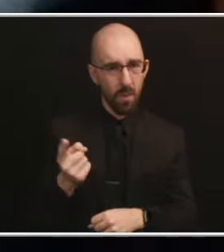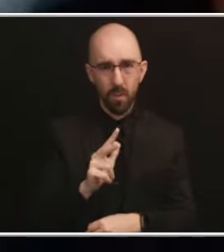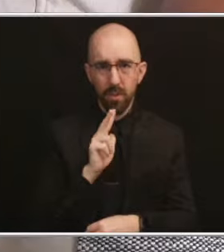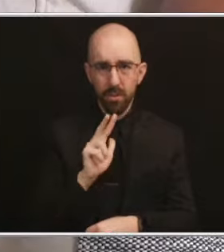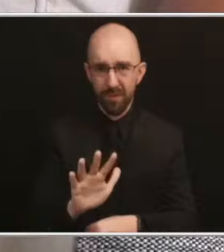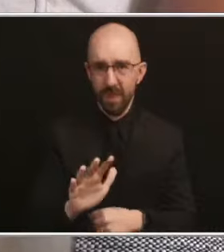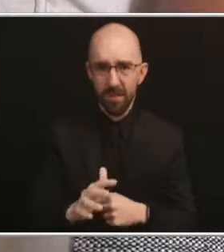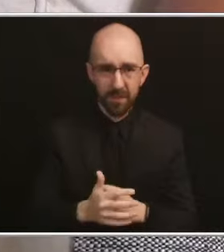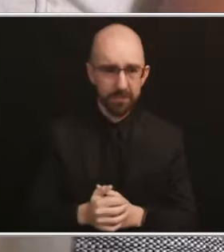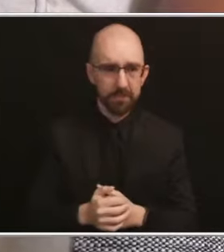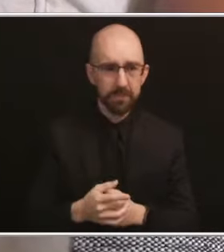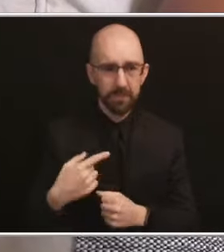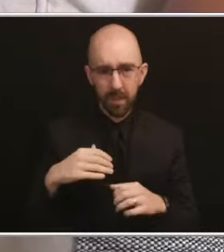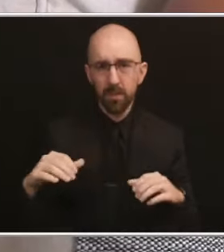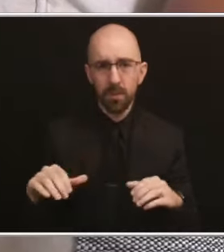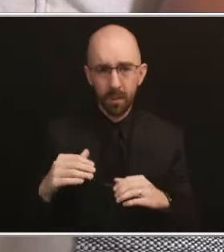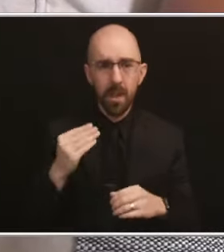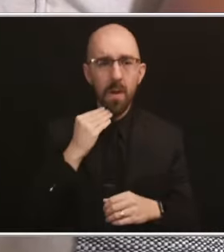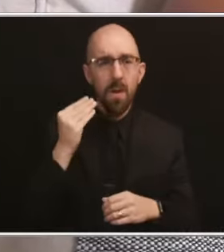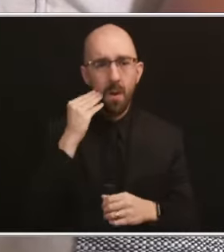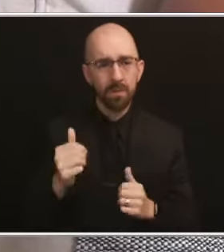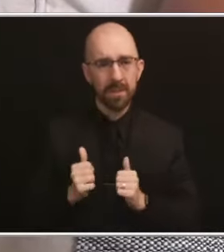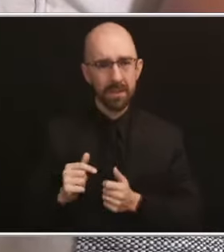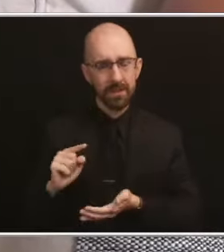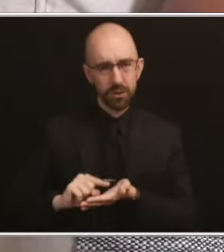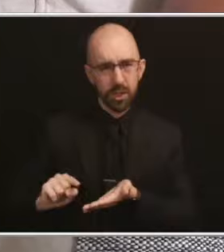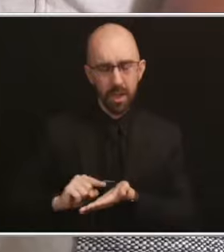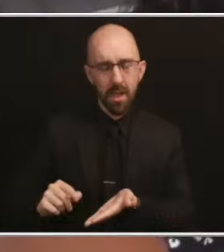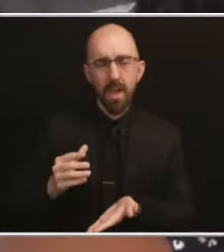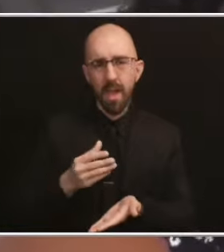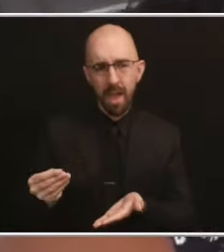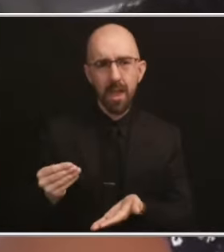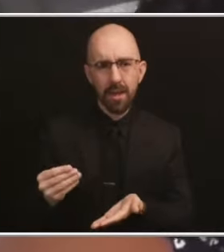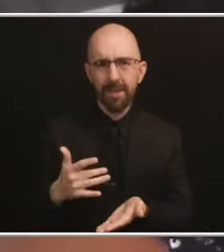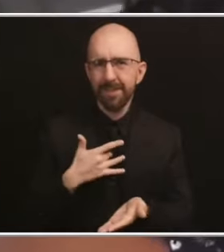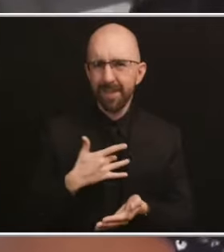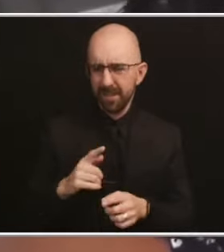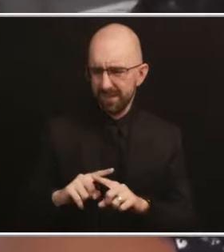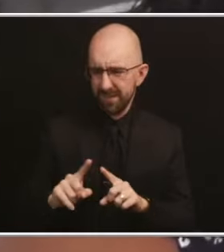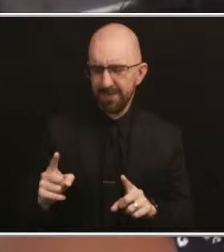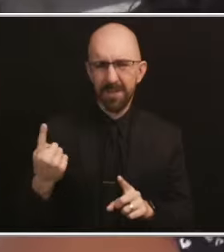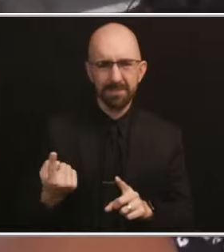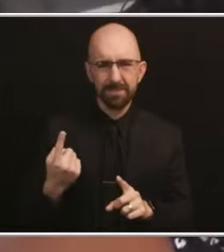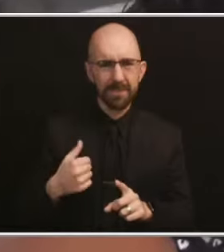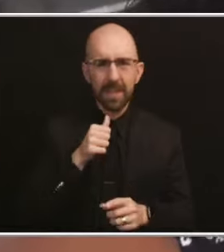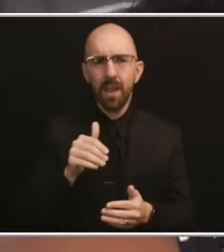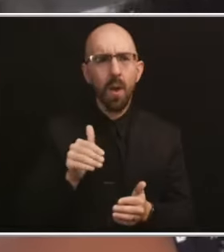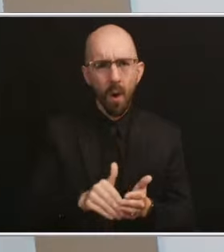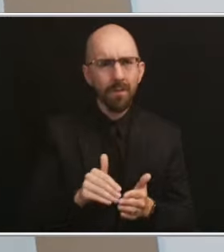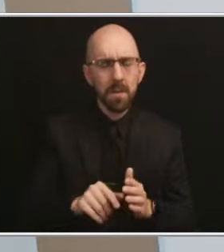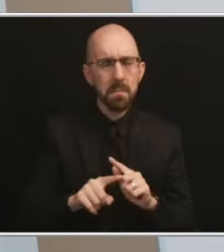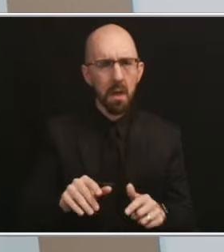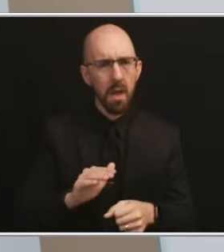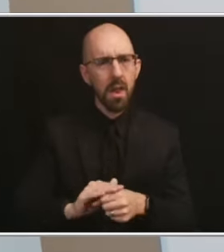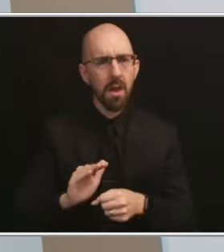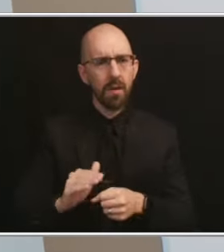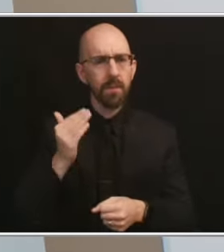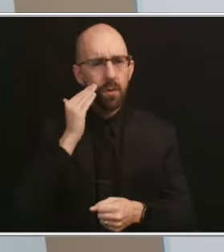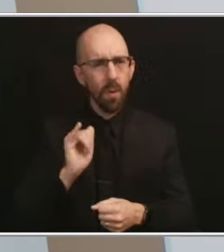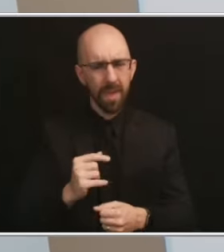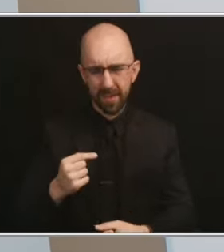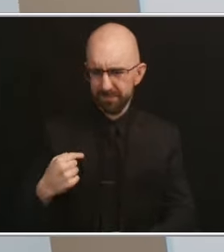I was doing the home self-checks, and it felt different. I didn't do it often, but I did them enough to know that it was different.